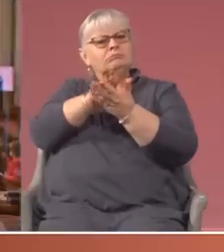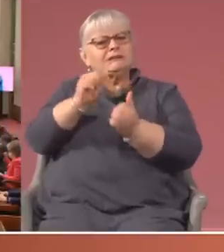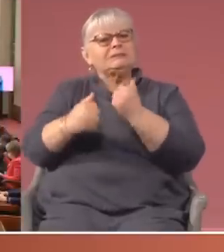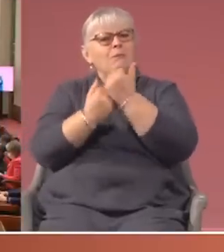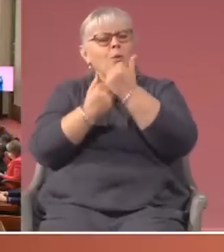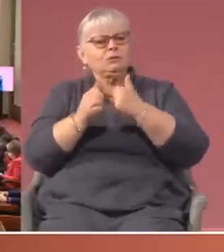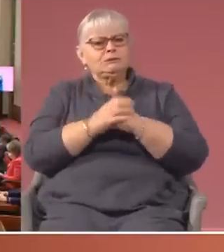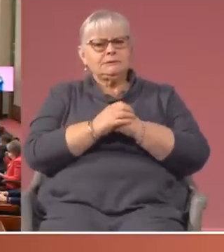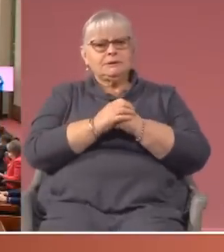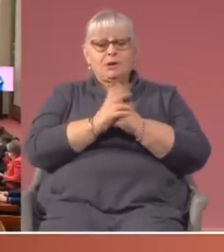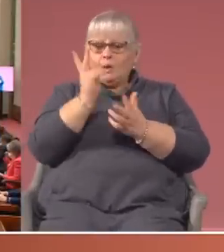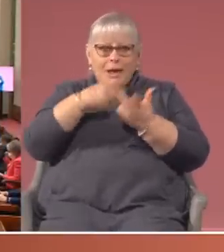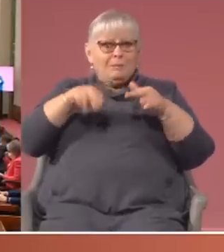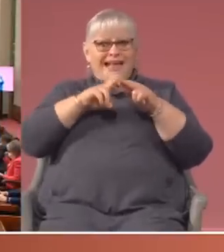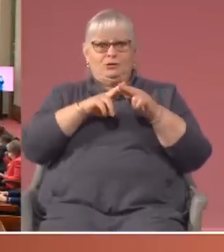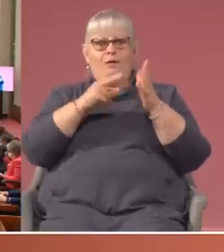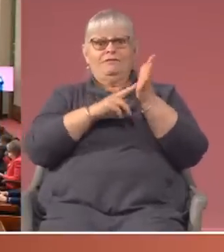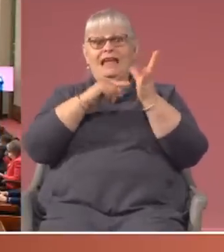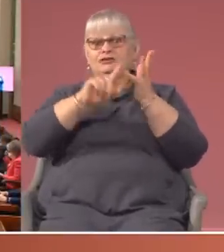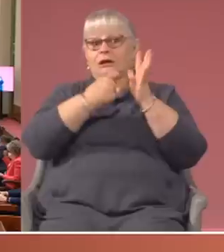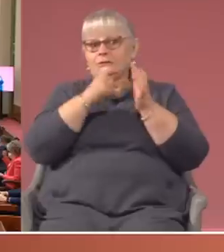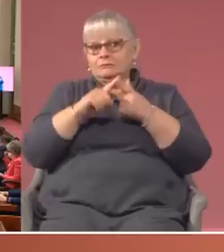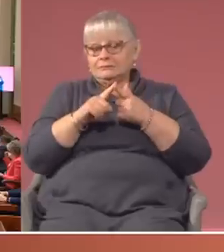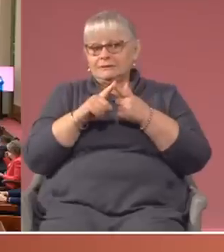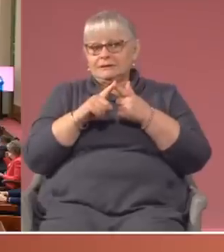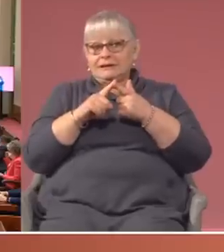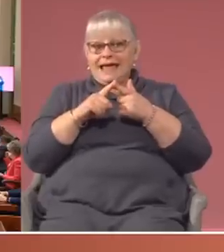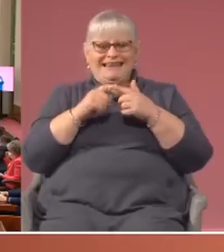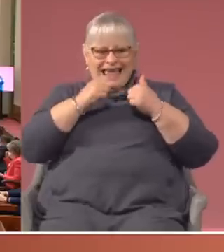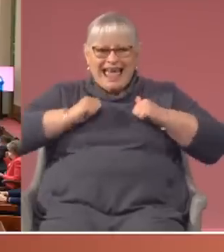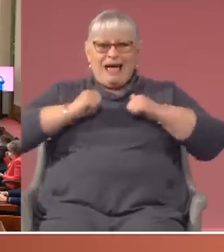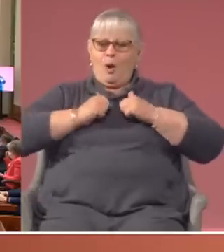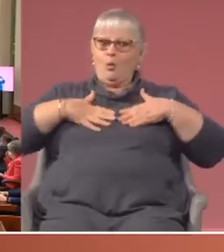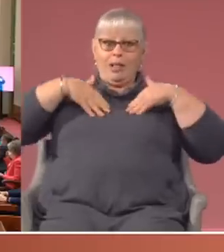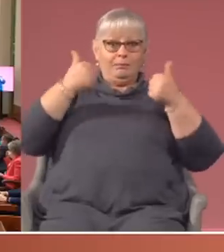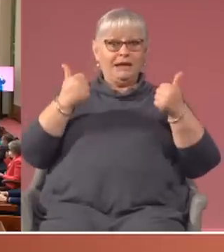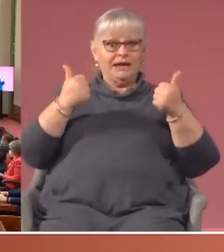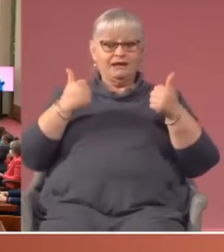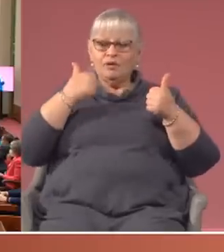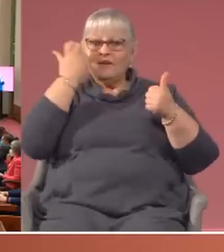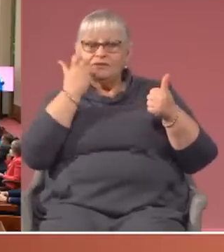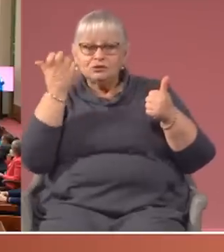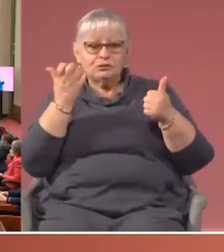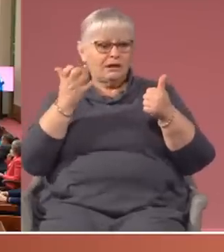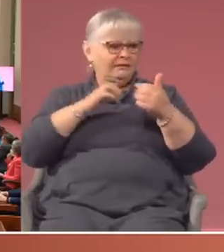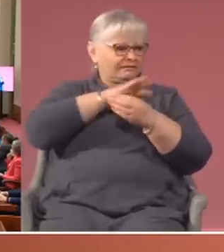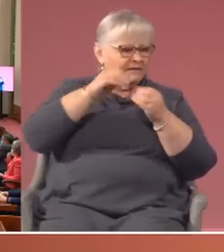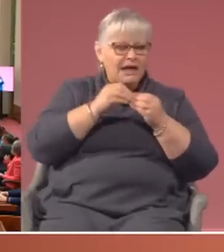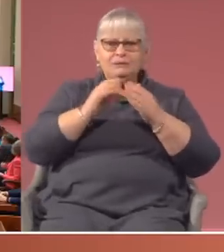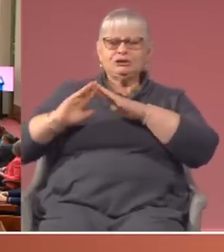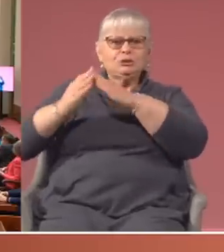We are part of nature, and our long-term well-being as families, communities,